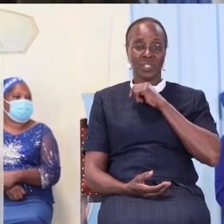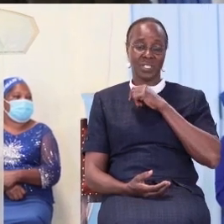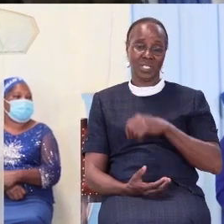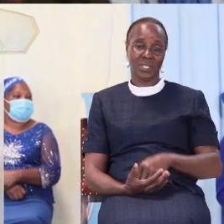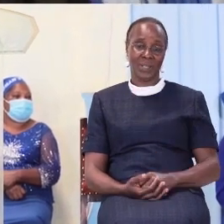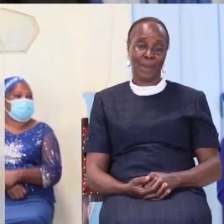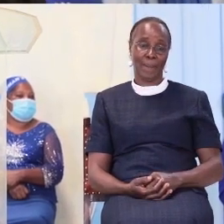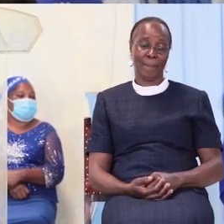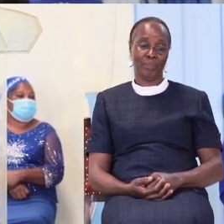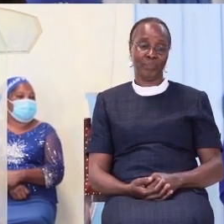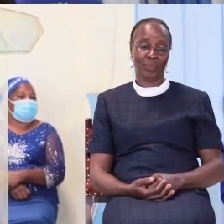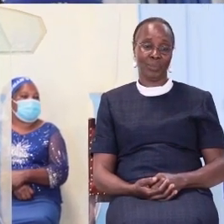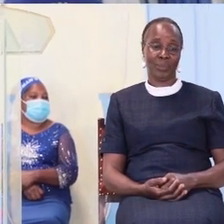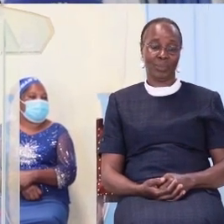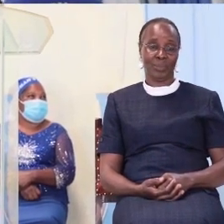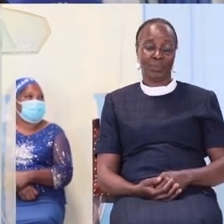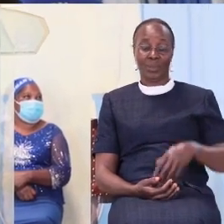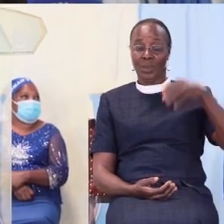I'll make them perish quickly,